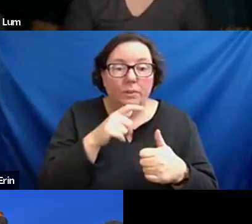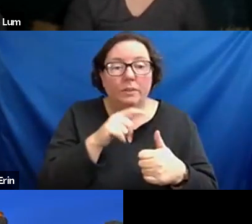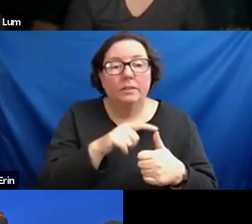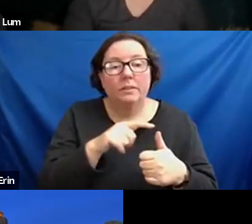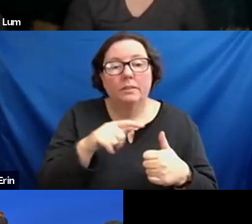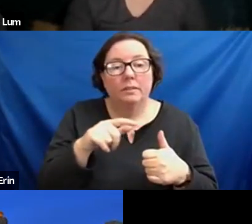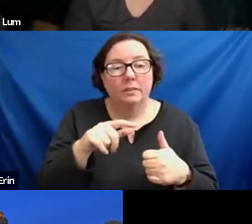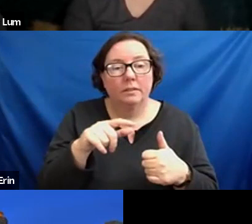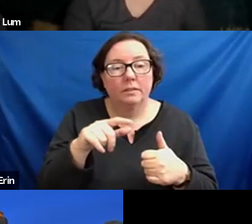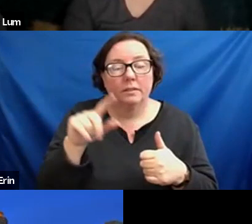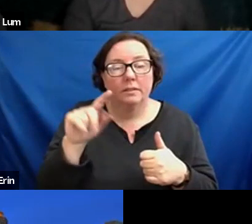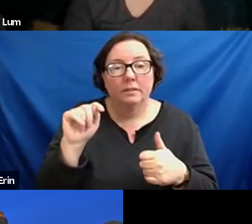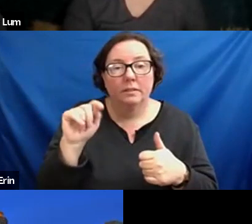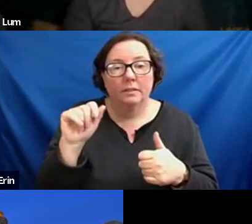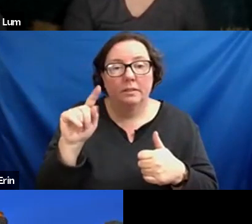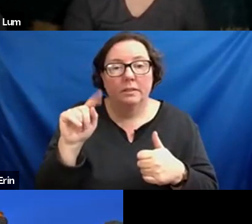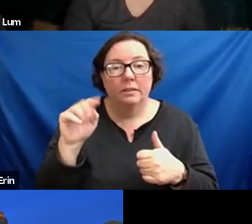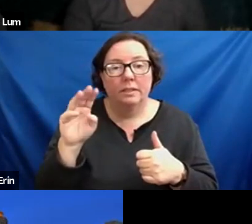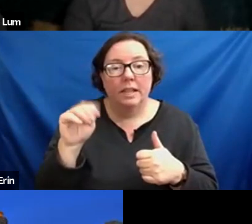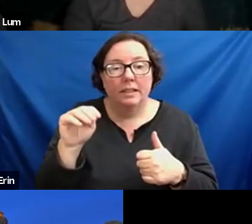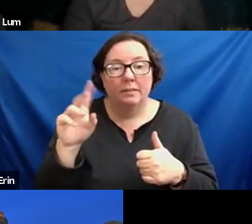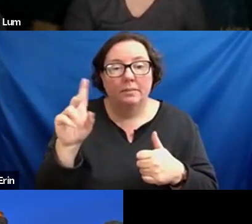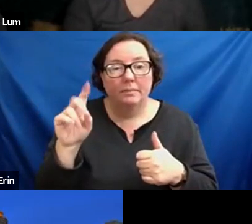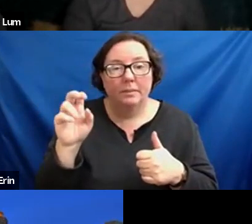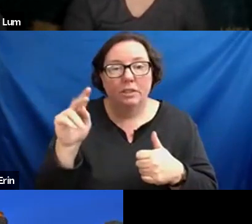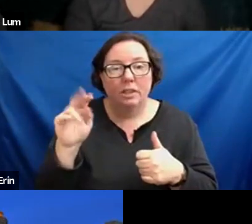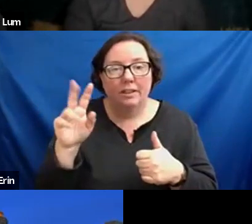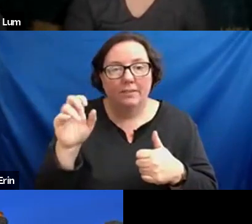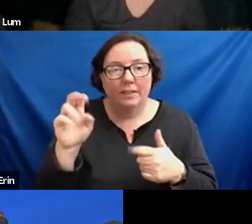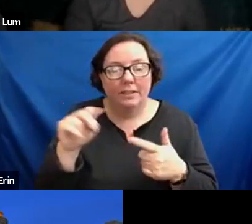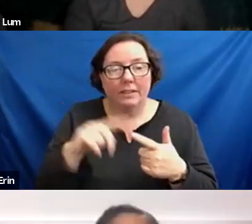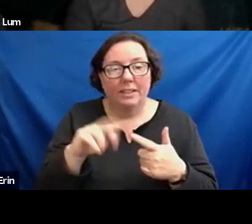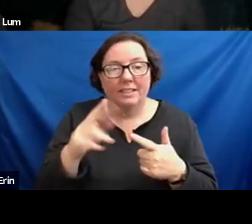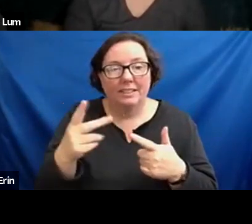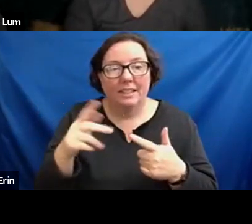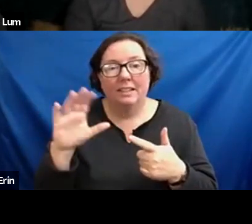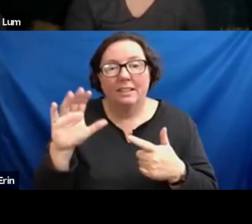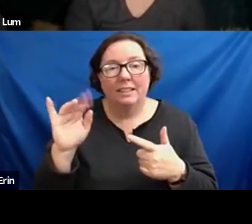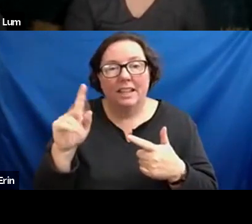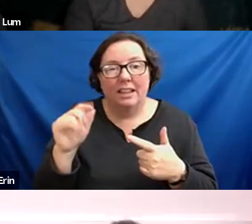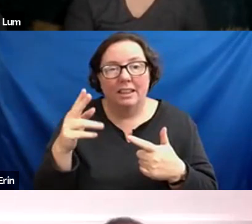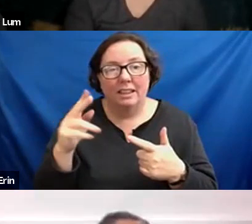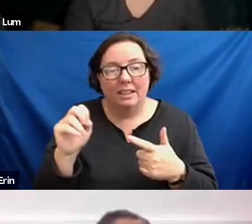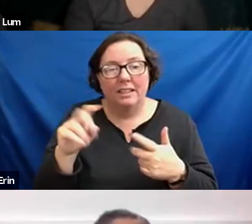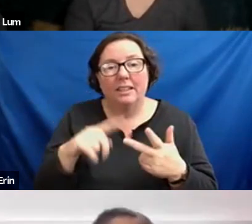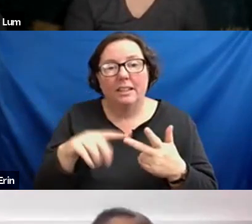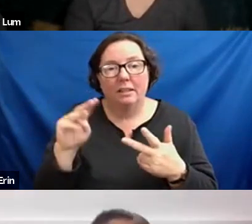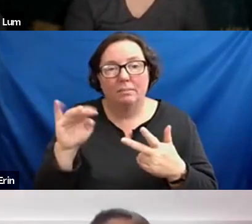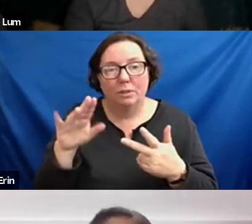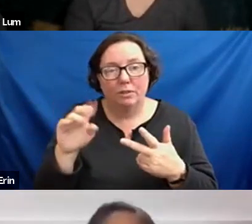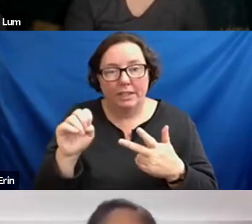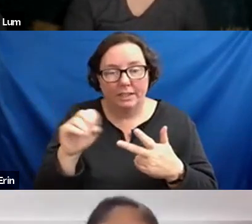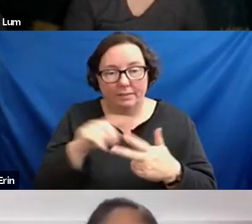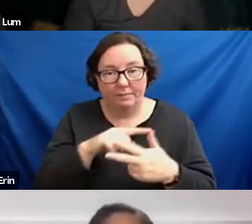is Tatum Donovan, followed by Kathleen Chardaboin and Marie Mercurio.